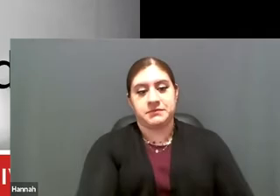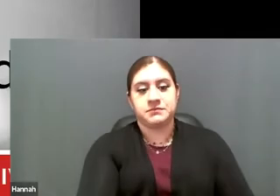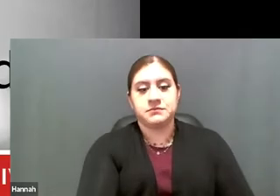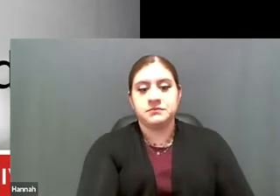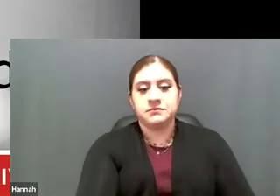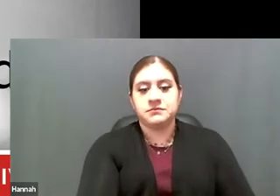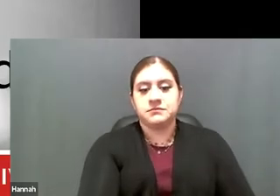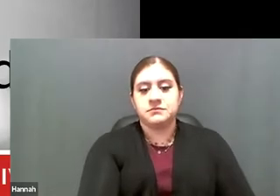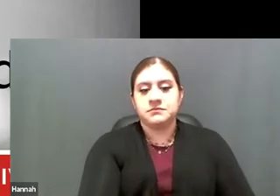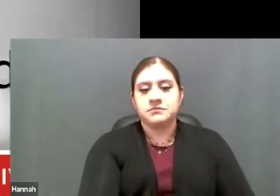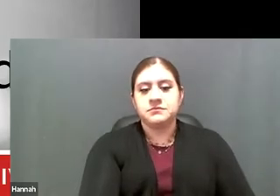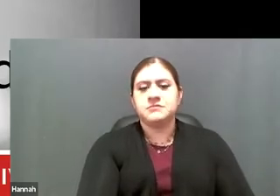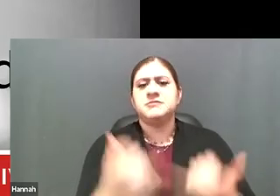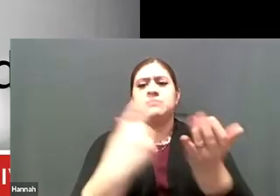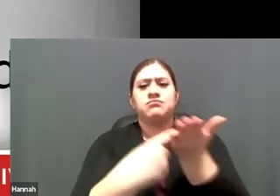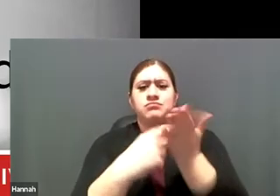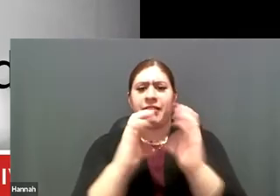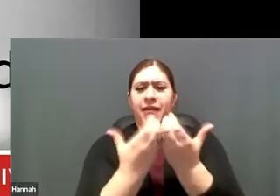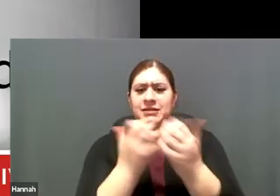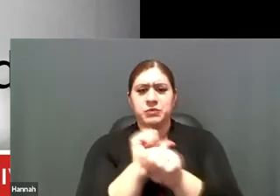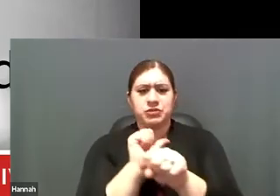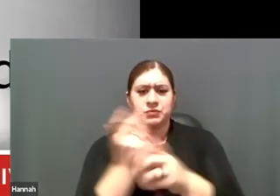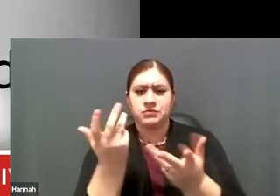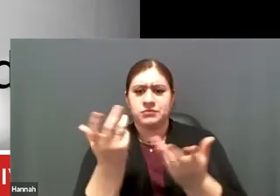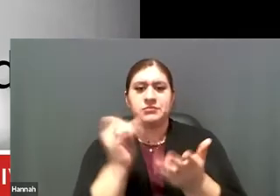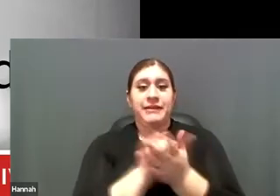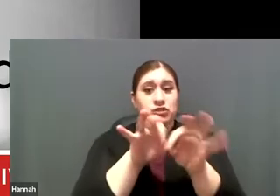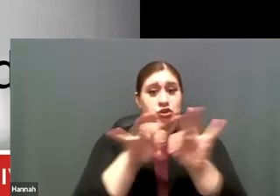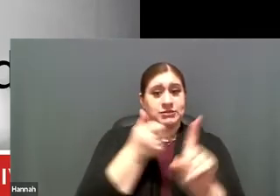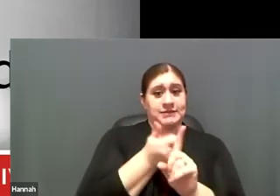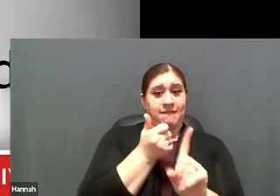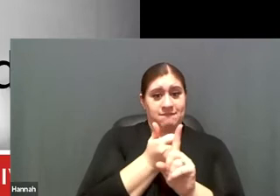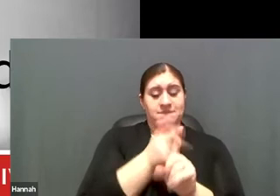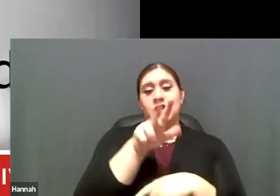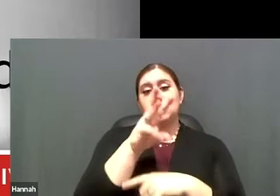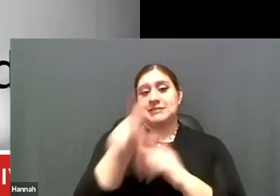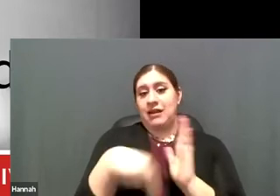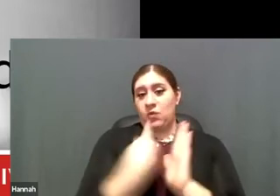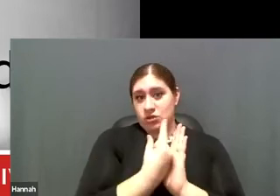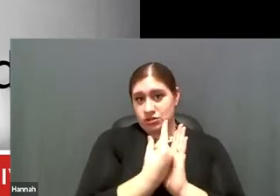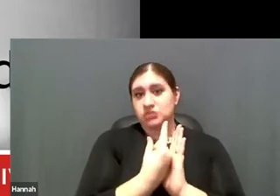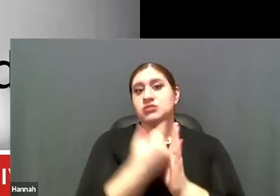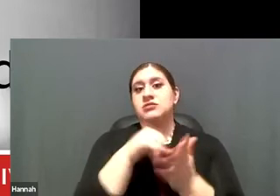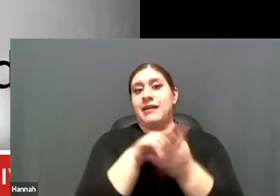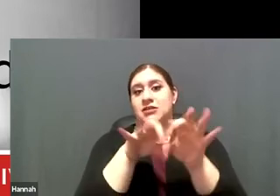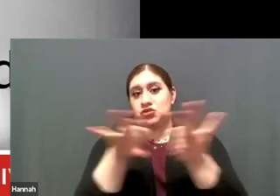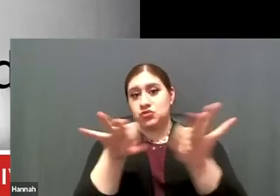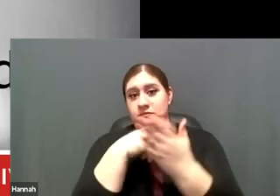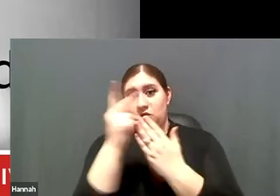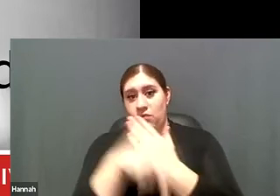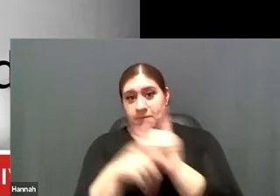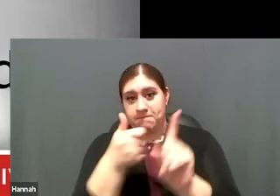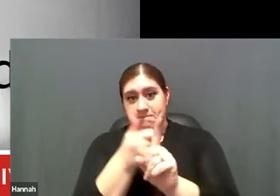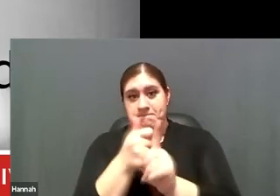So now talking about the coursework. The degree itself, so like I said, 36 hours in the degree program itself. In the